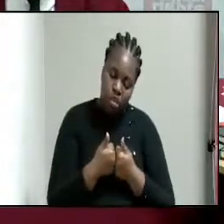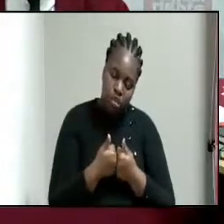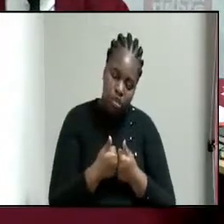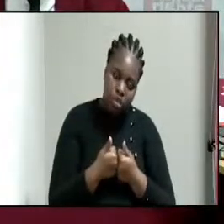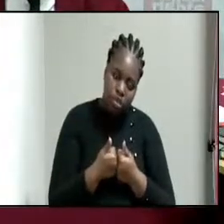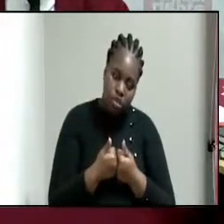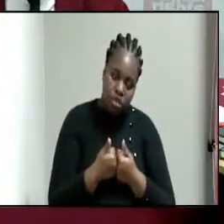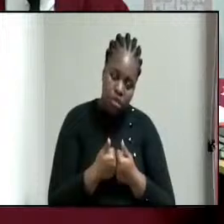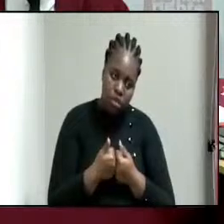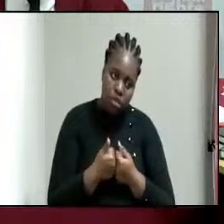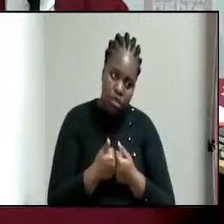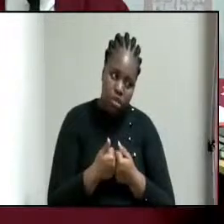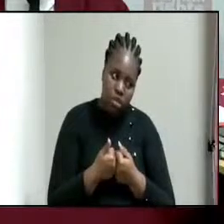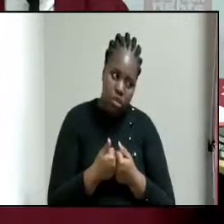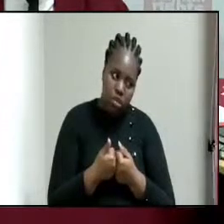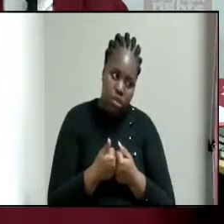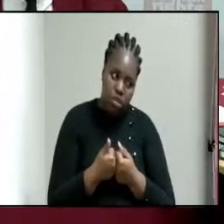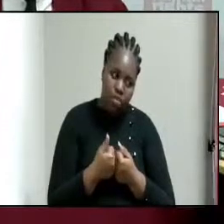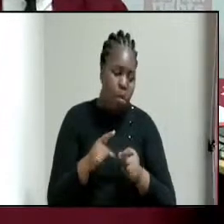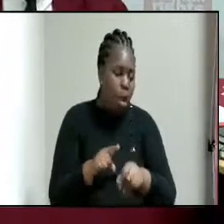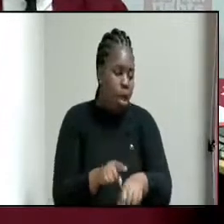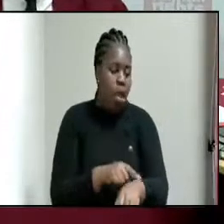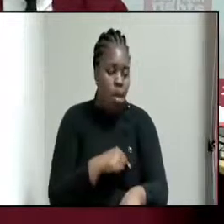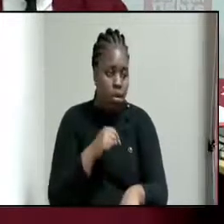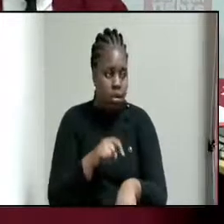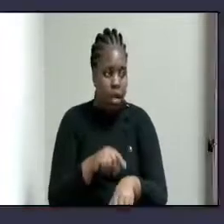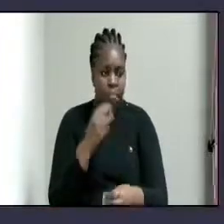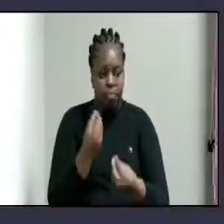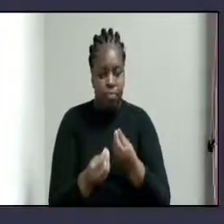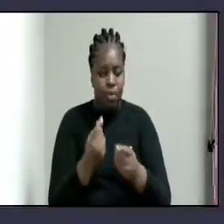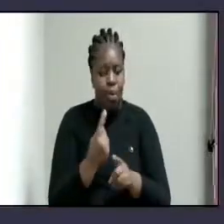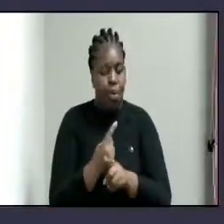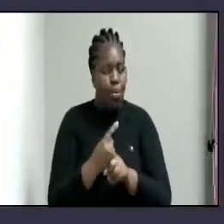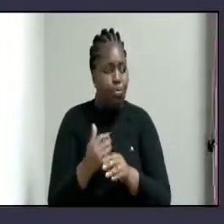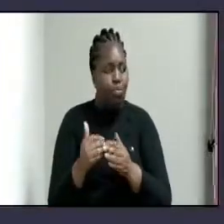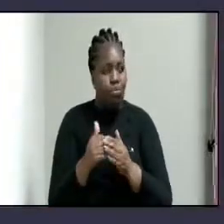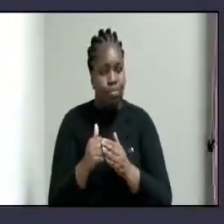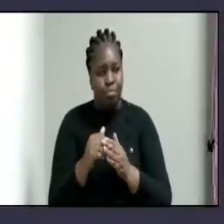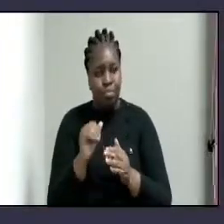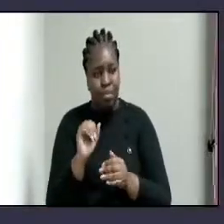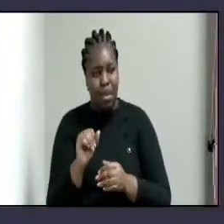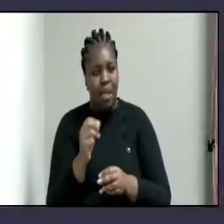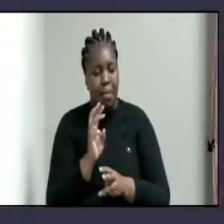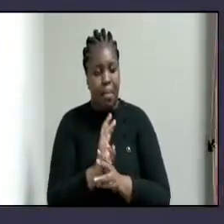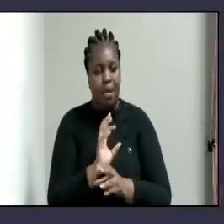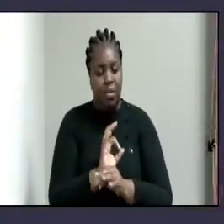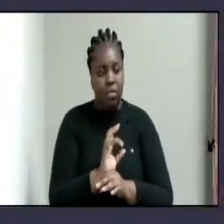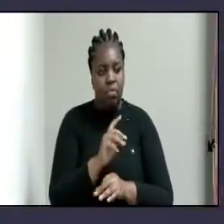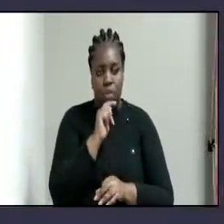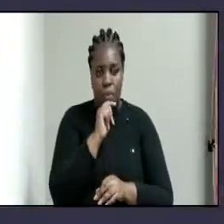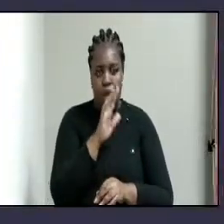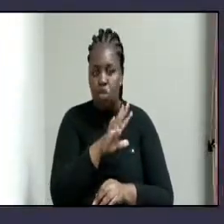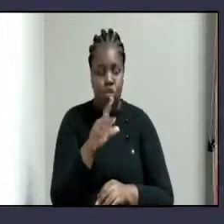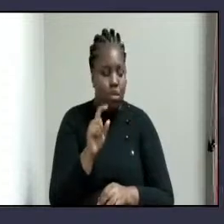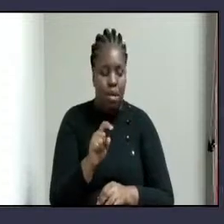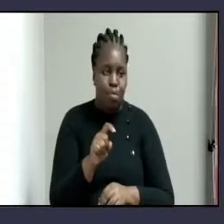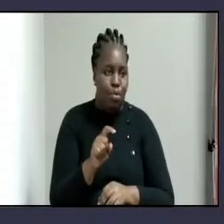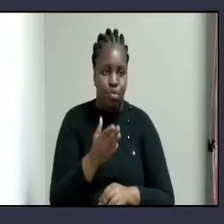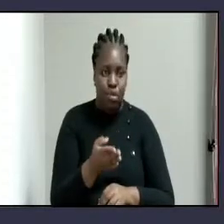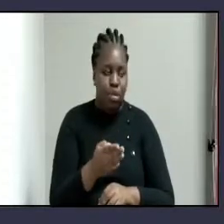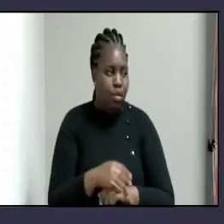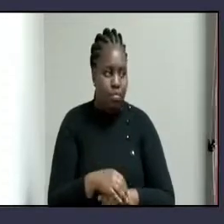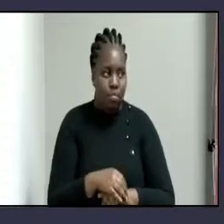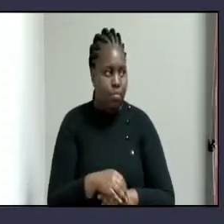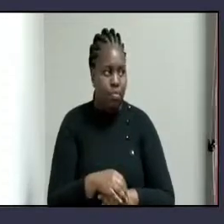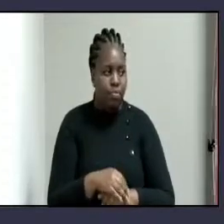my challenge is that, for a very long time, children are treated as an extension of their parents and their families, which is not supposed to be the case. There we